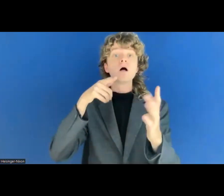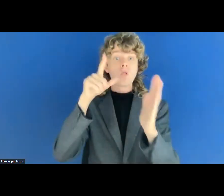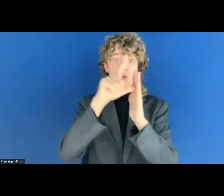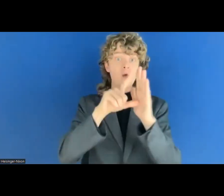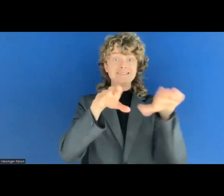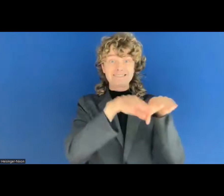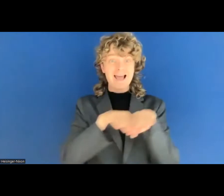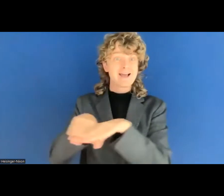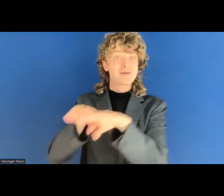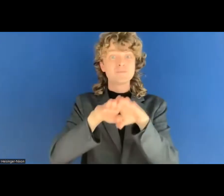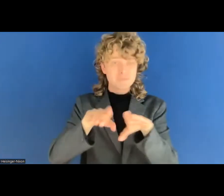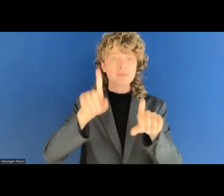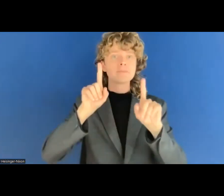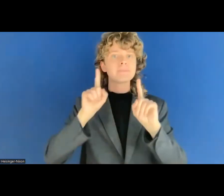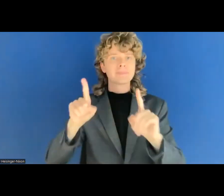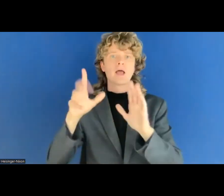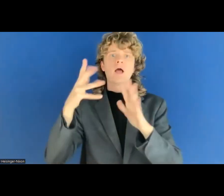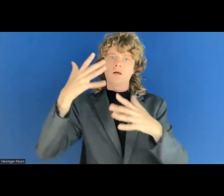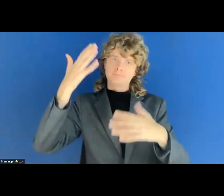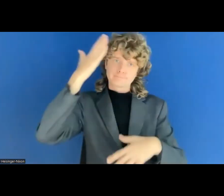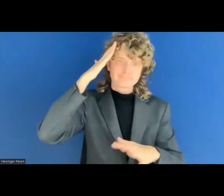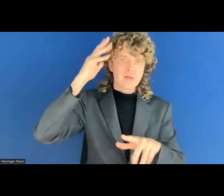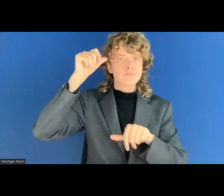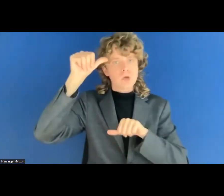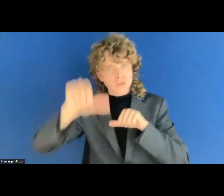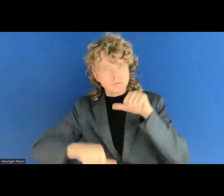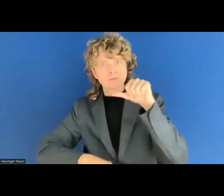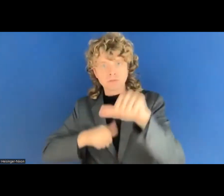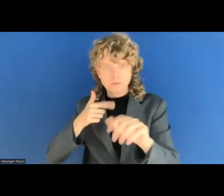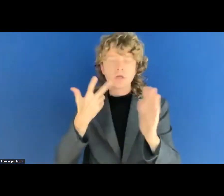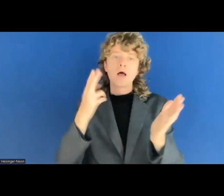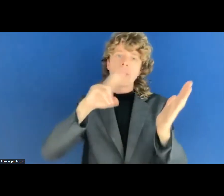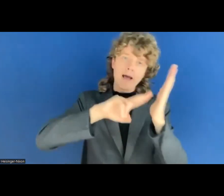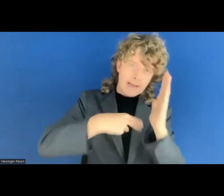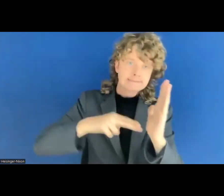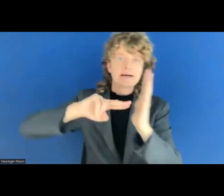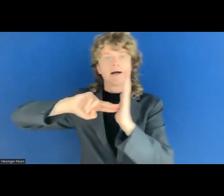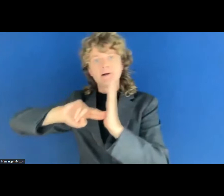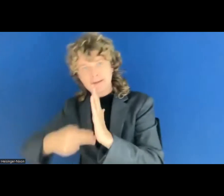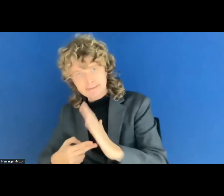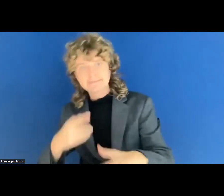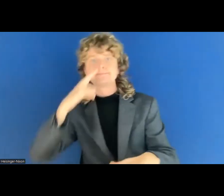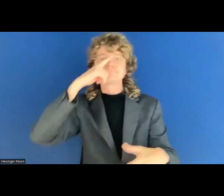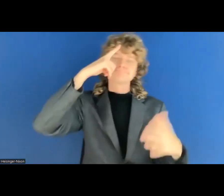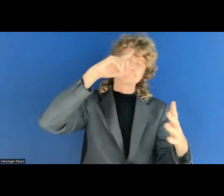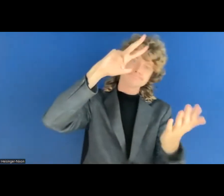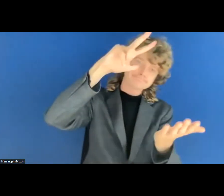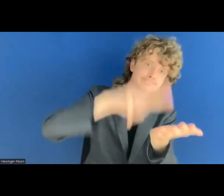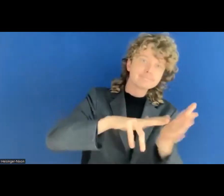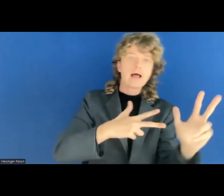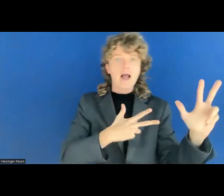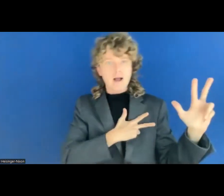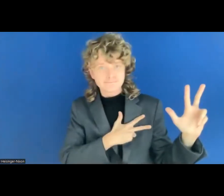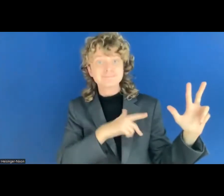but legislation takes even more time. So this way, we have a chance for the accessibility requirements to better support the reality for